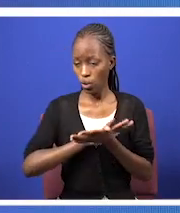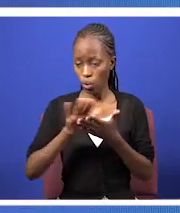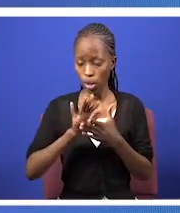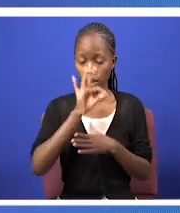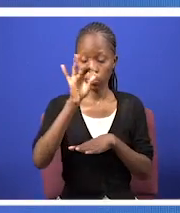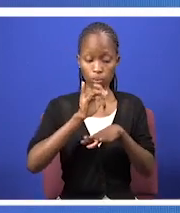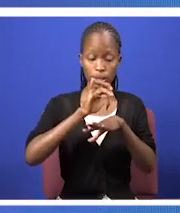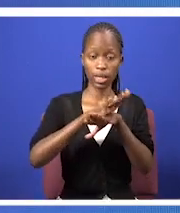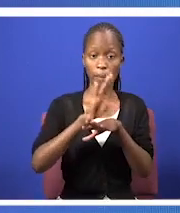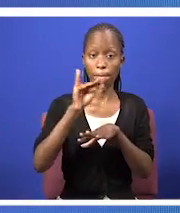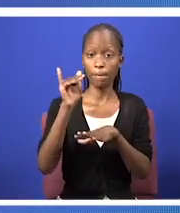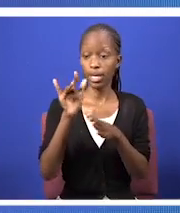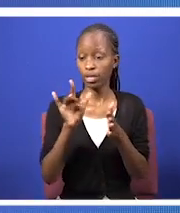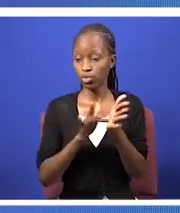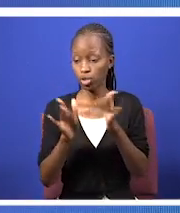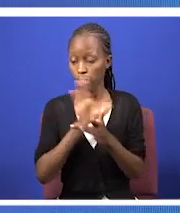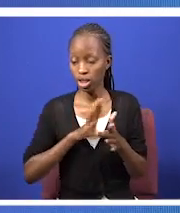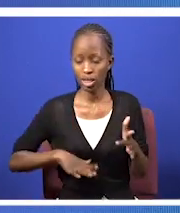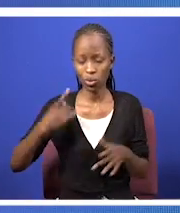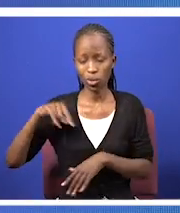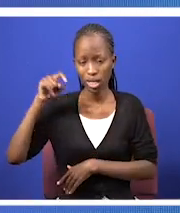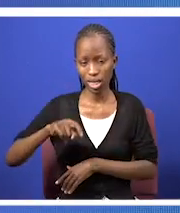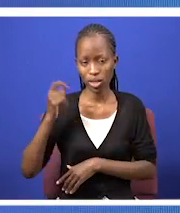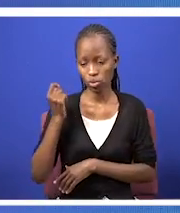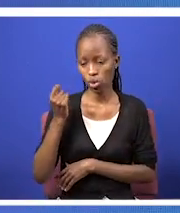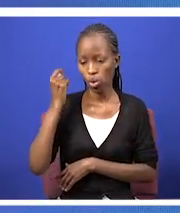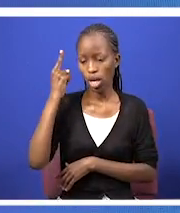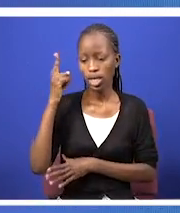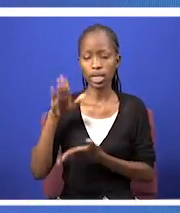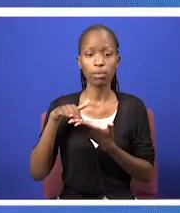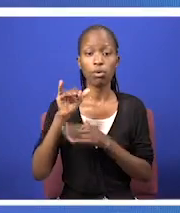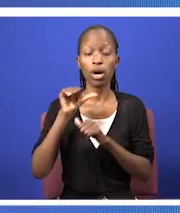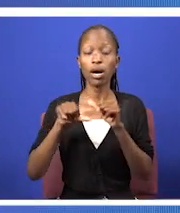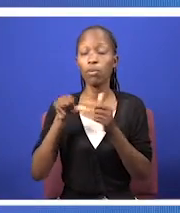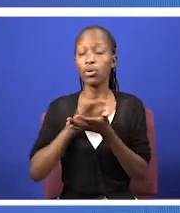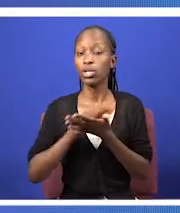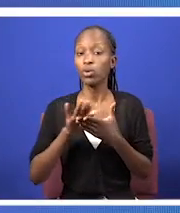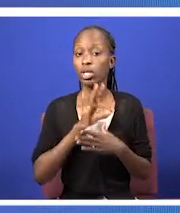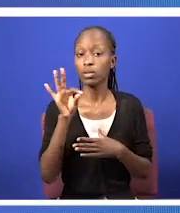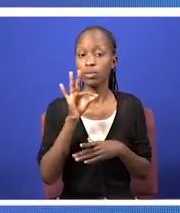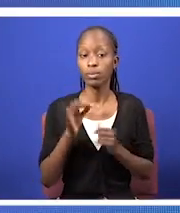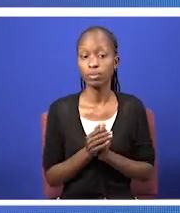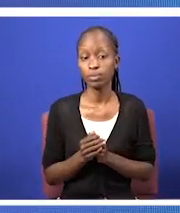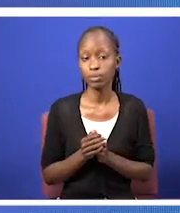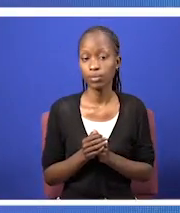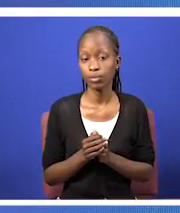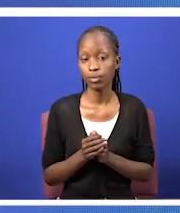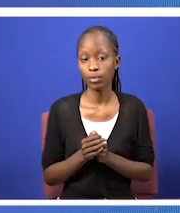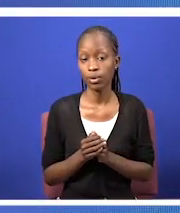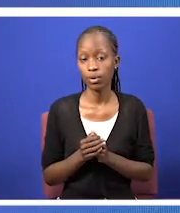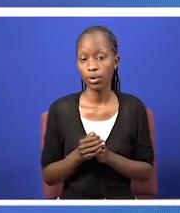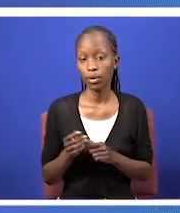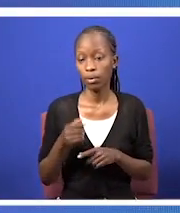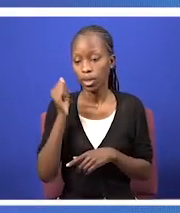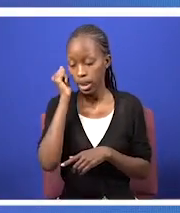Jesus Christ or sent by the Lord Jesus Christ, we really need to get to know much more about him. Sadly, and this is a direct